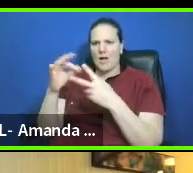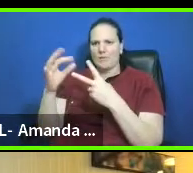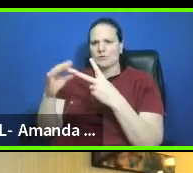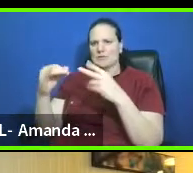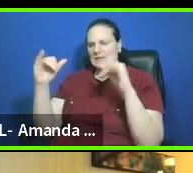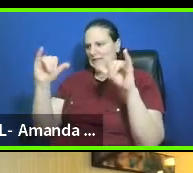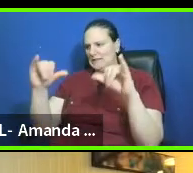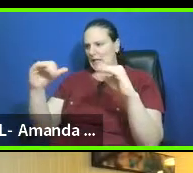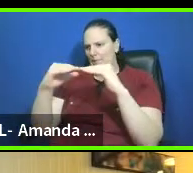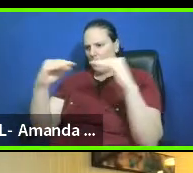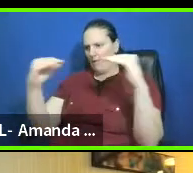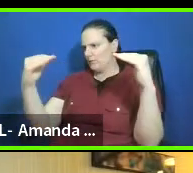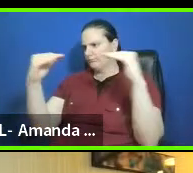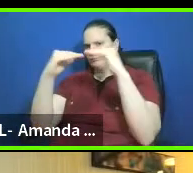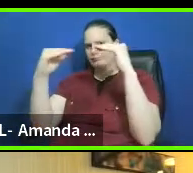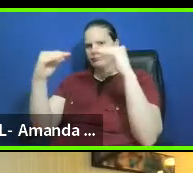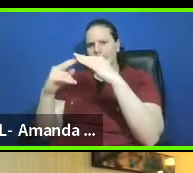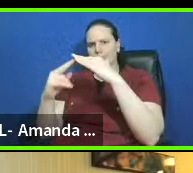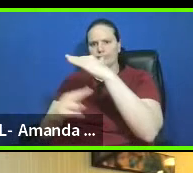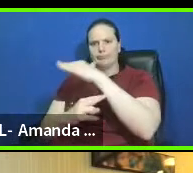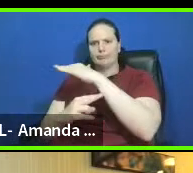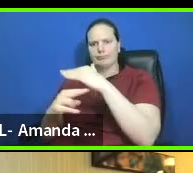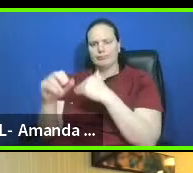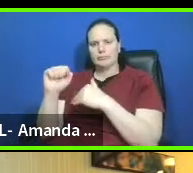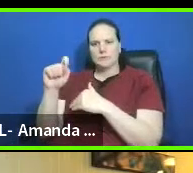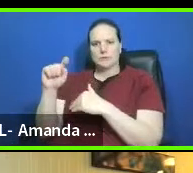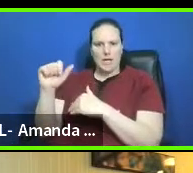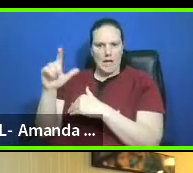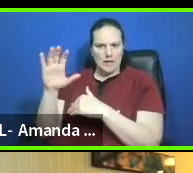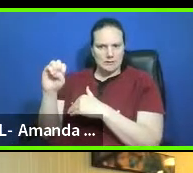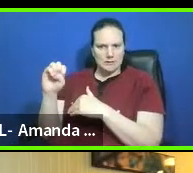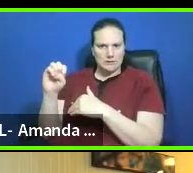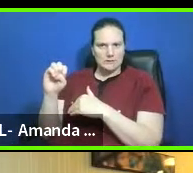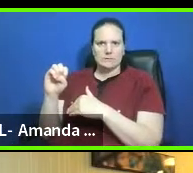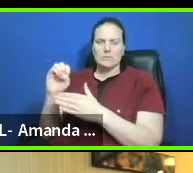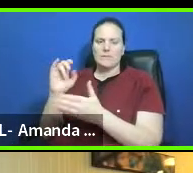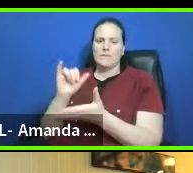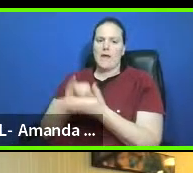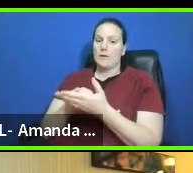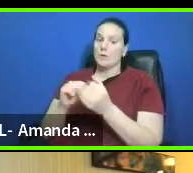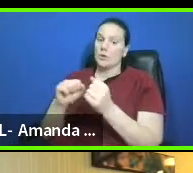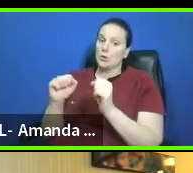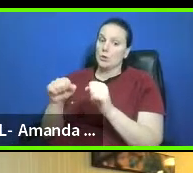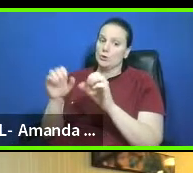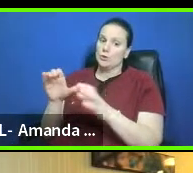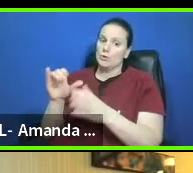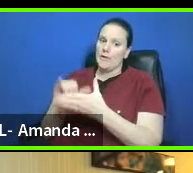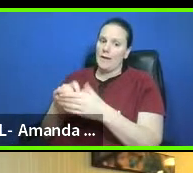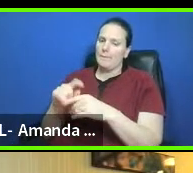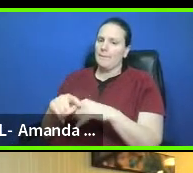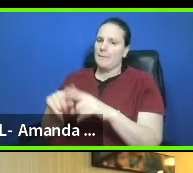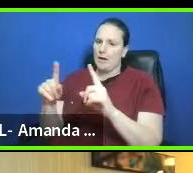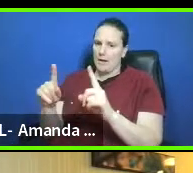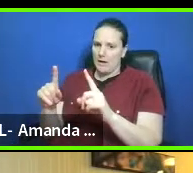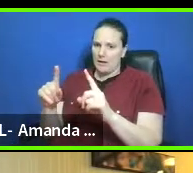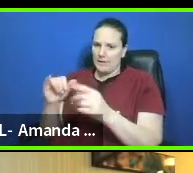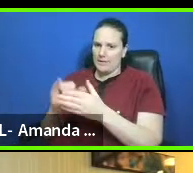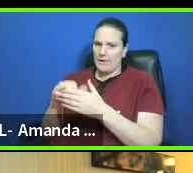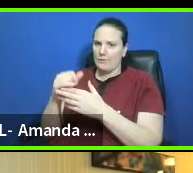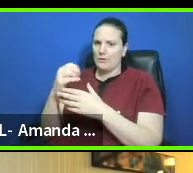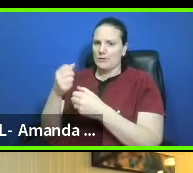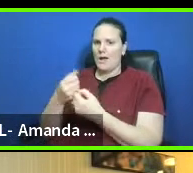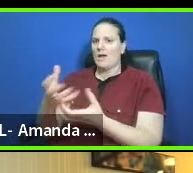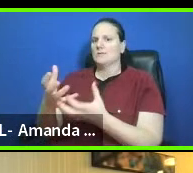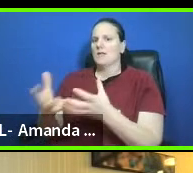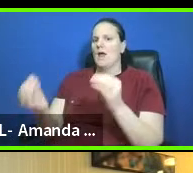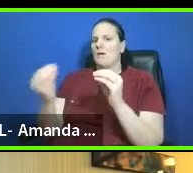it, excuse me, as the existing spans. And we could do that. However, it would cause a lot